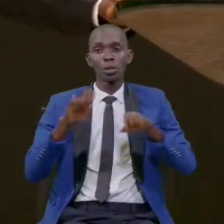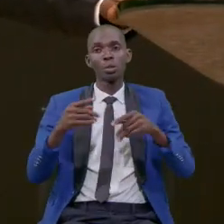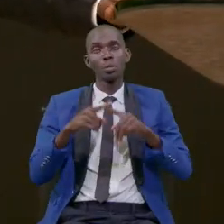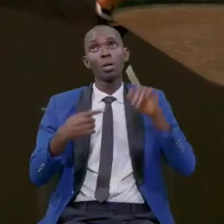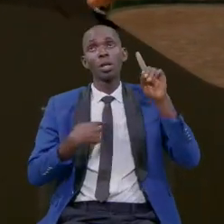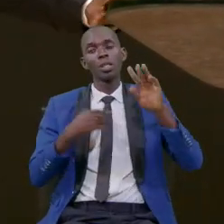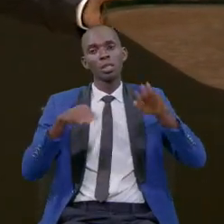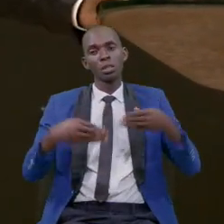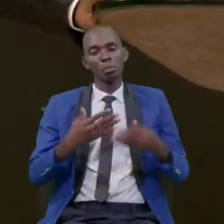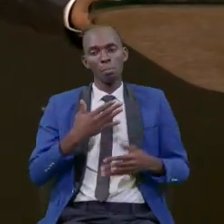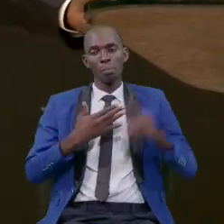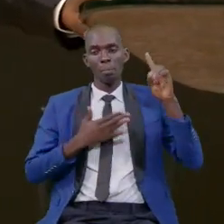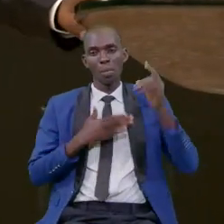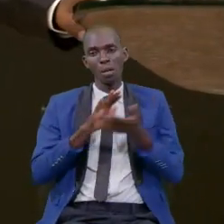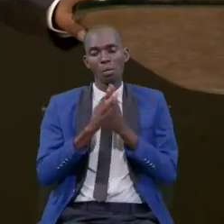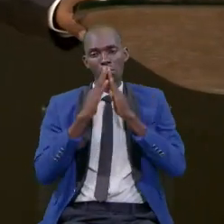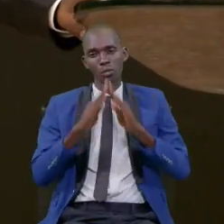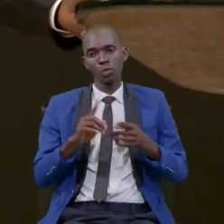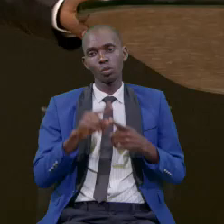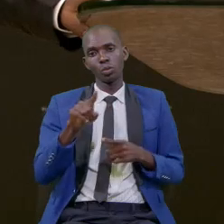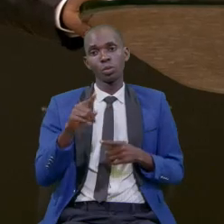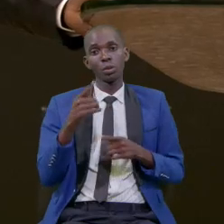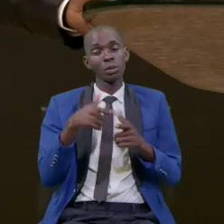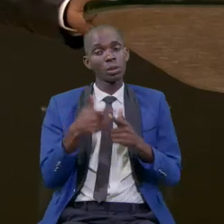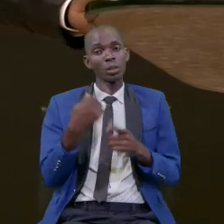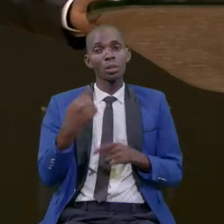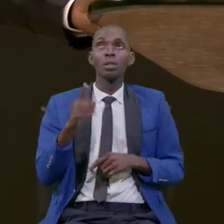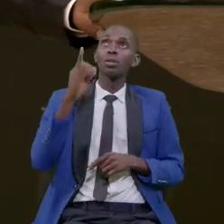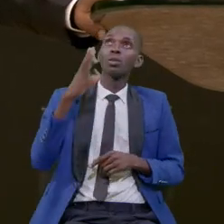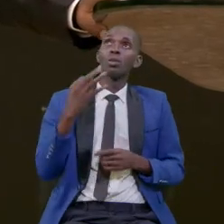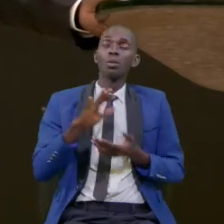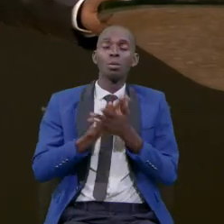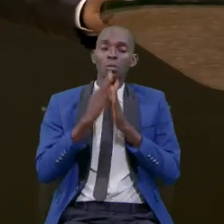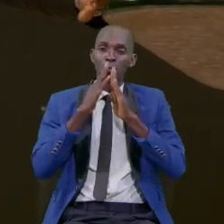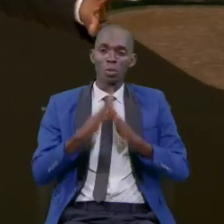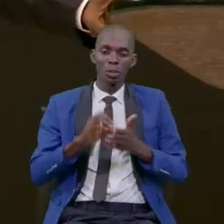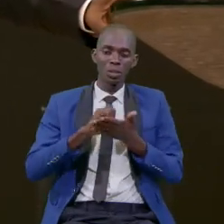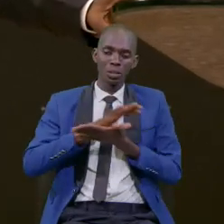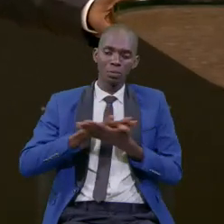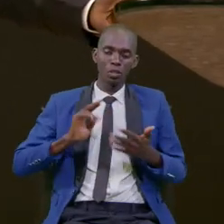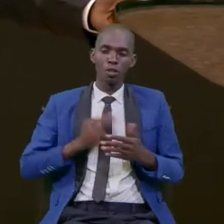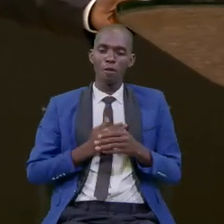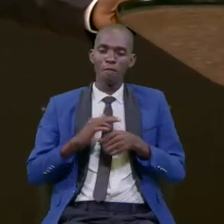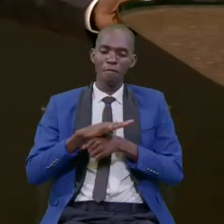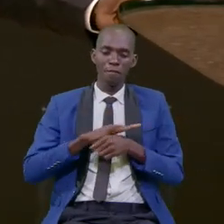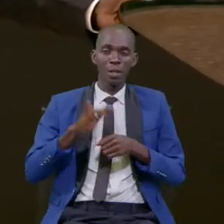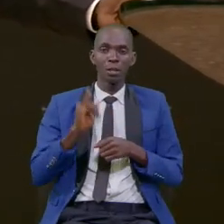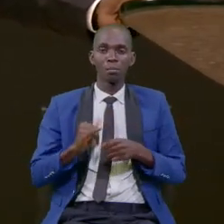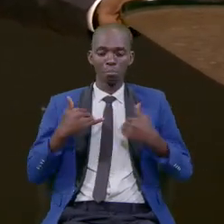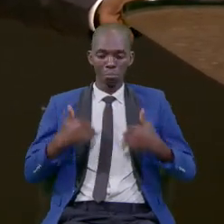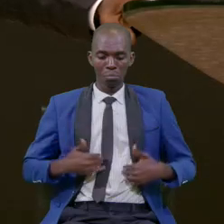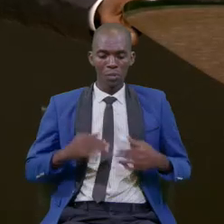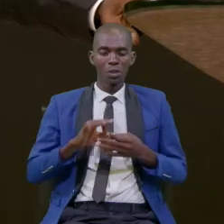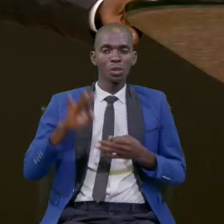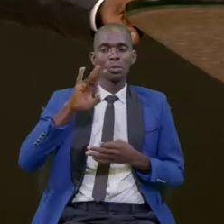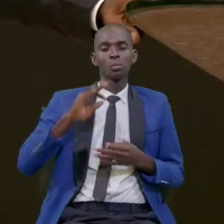unto you. And then the God of peace sanctifies us wholly, body, spirit,